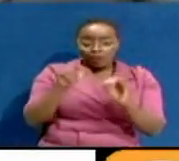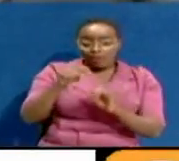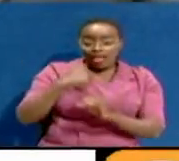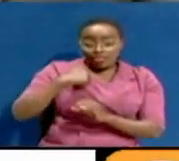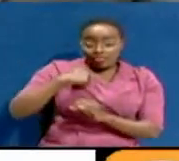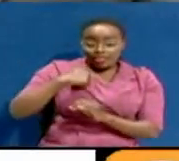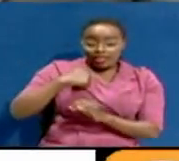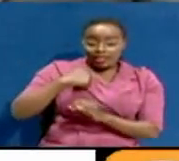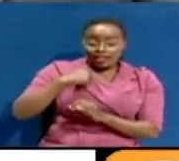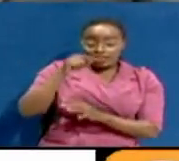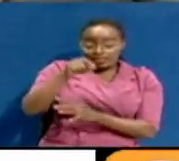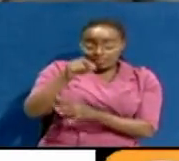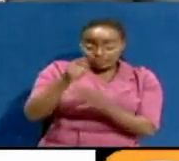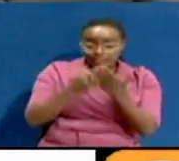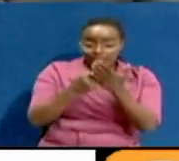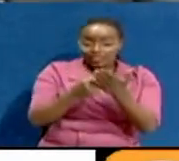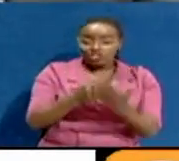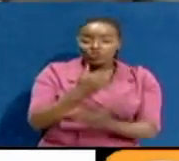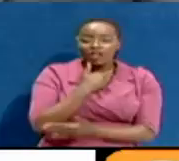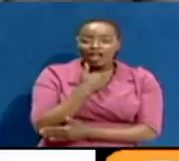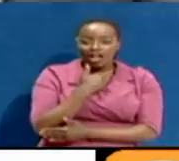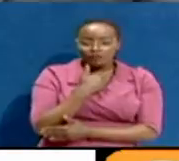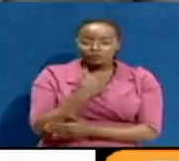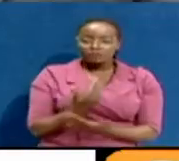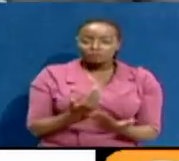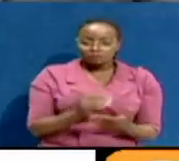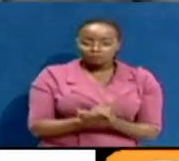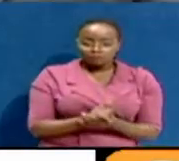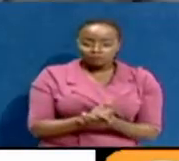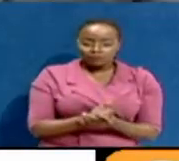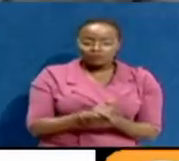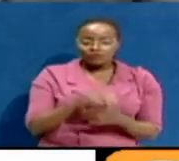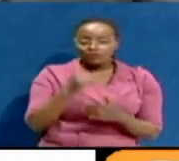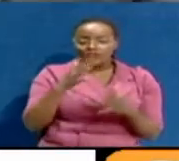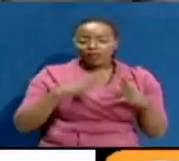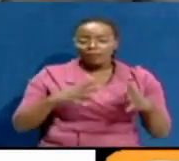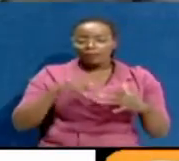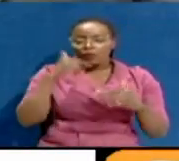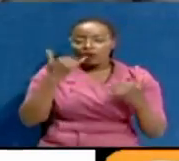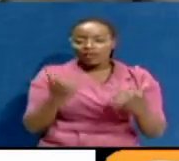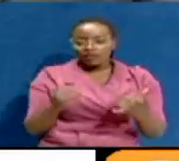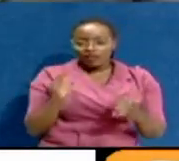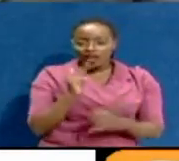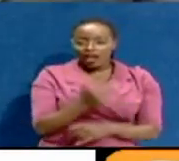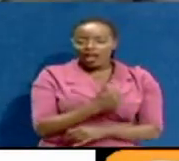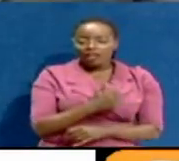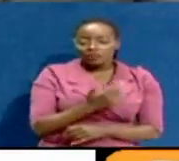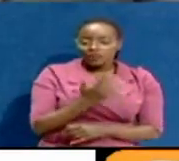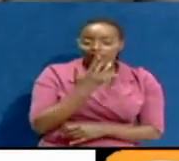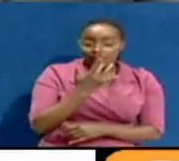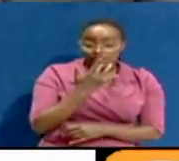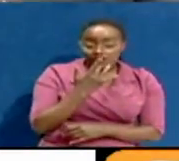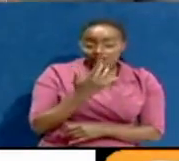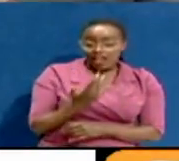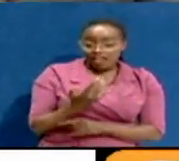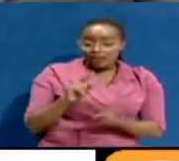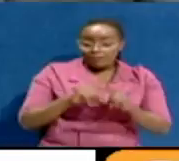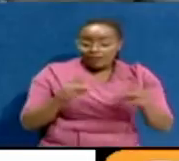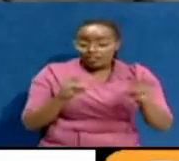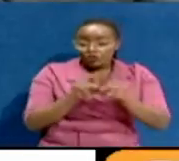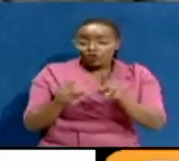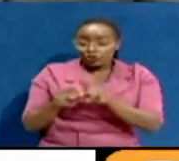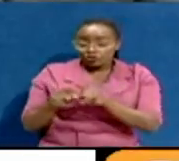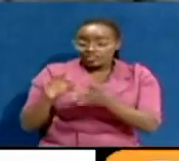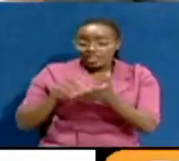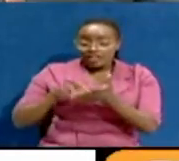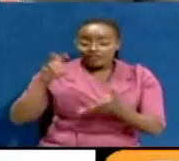to be a discussion around that. I think that so far, because of our young population, we are favored in a way, but also